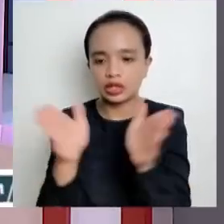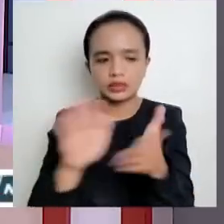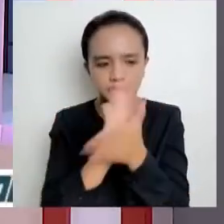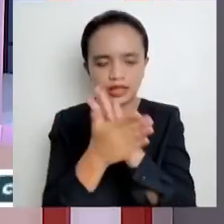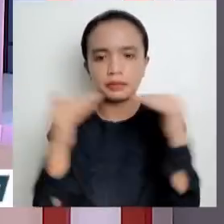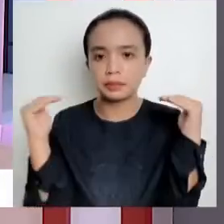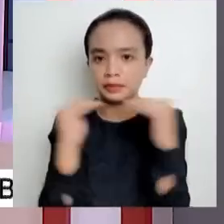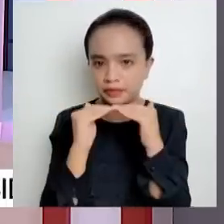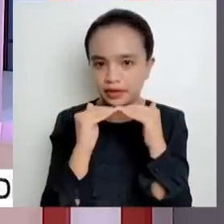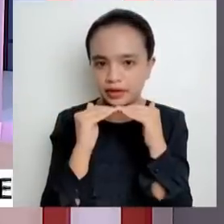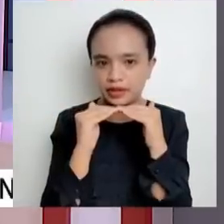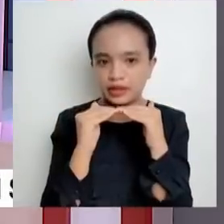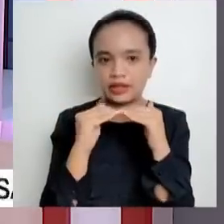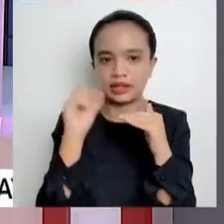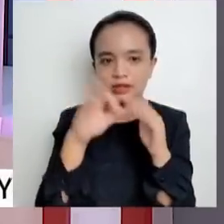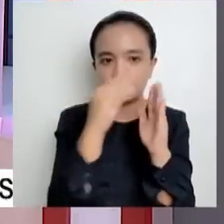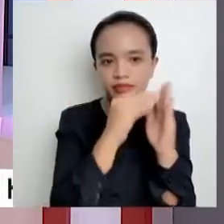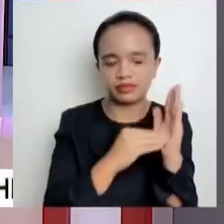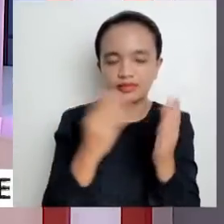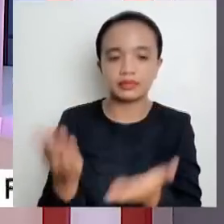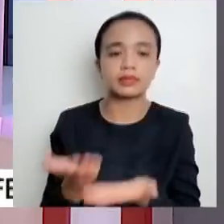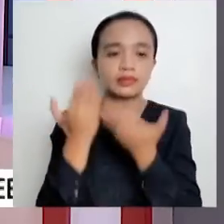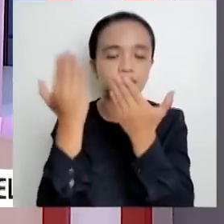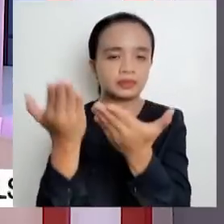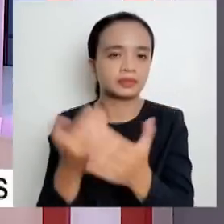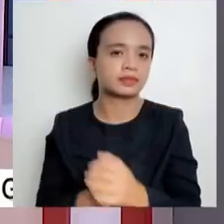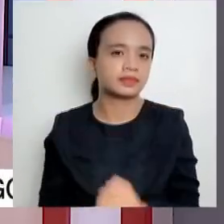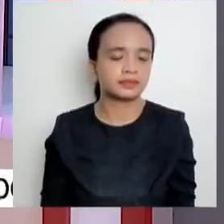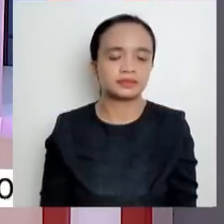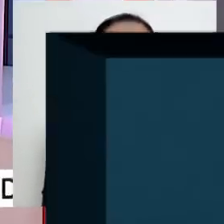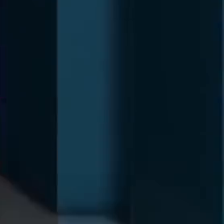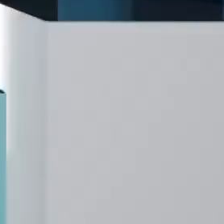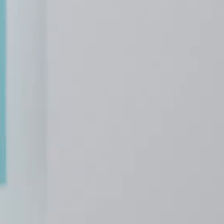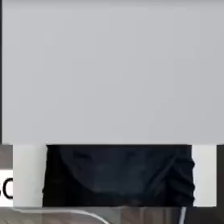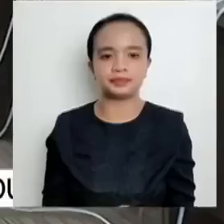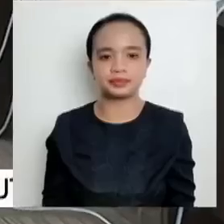the recommendations to a vote. RG Cruz has the details.